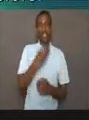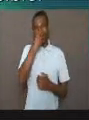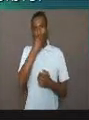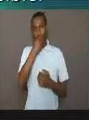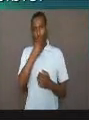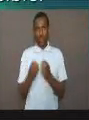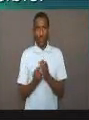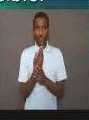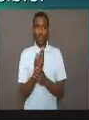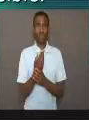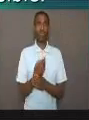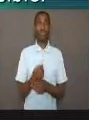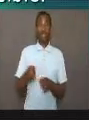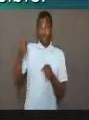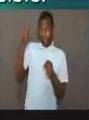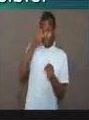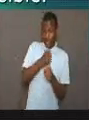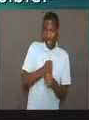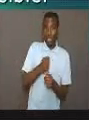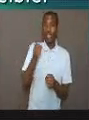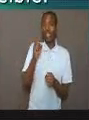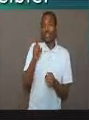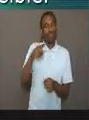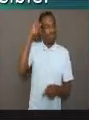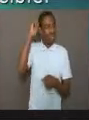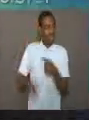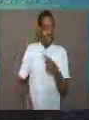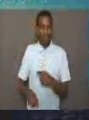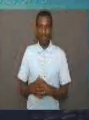source into work is not possible.